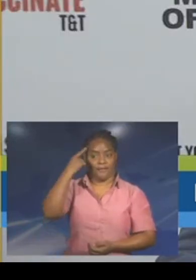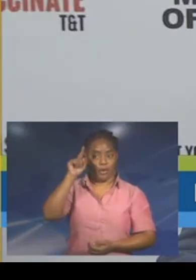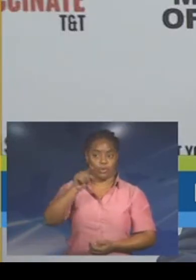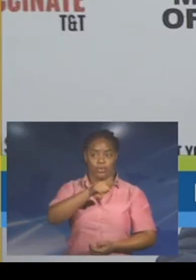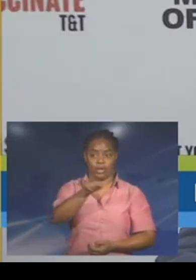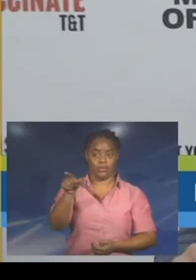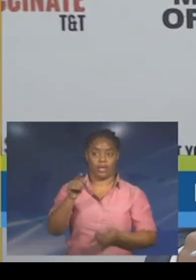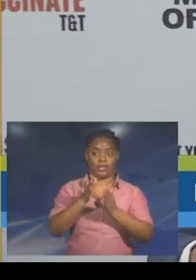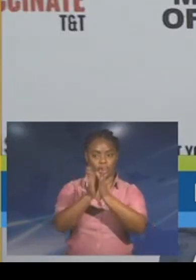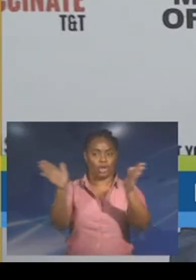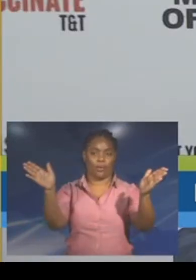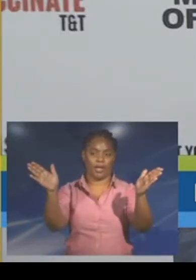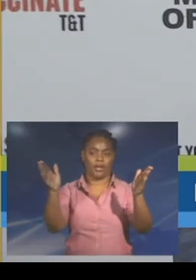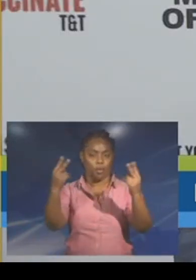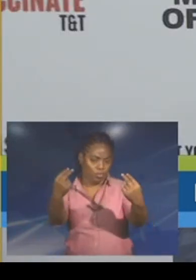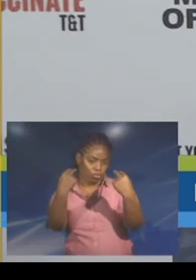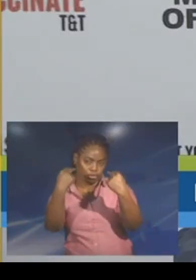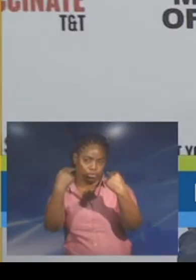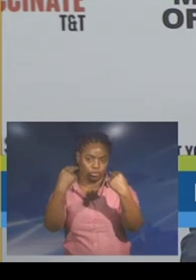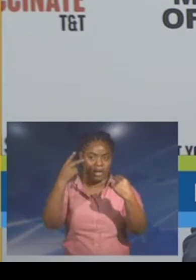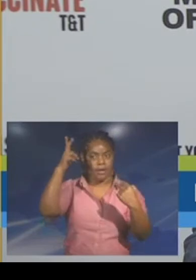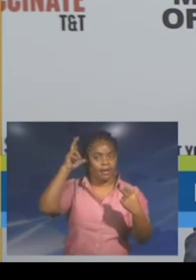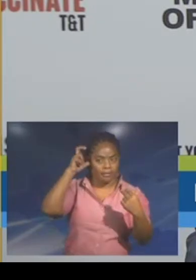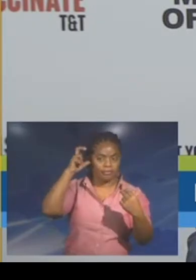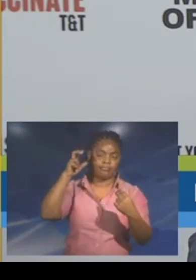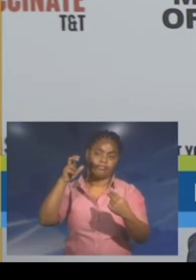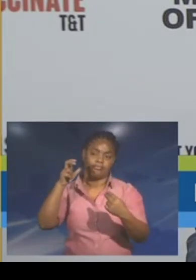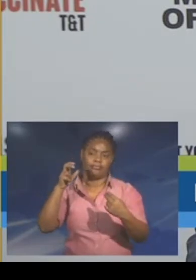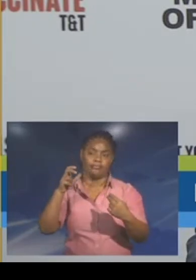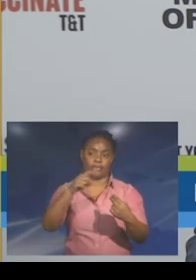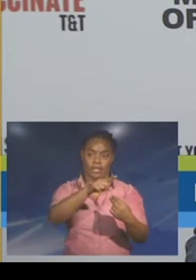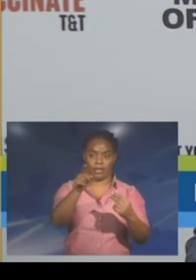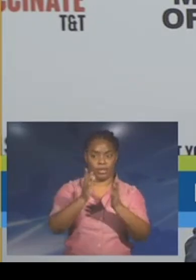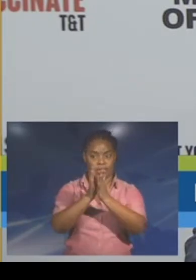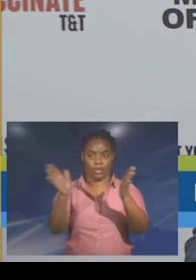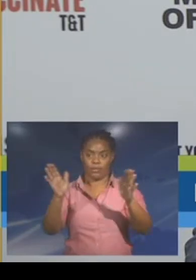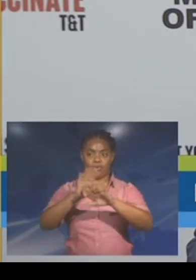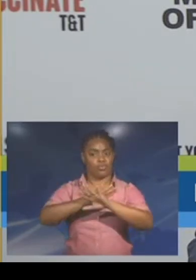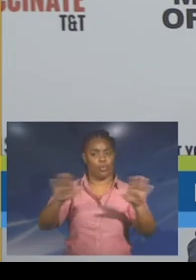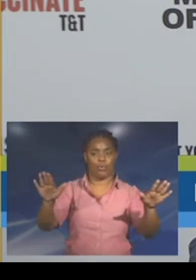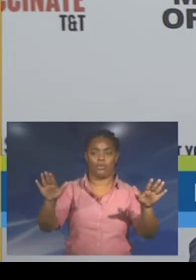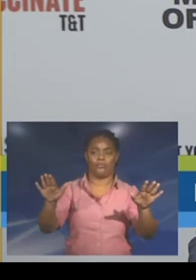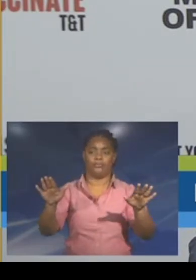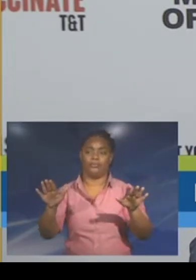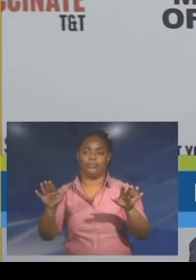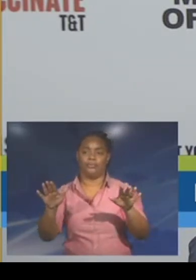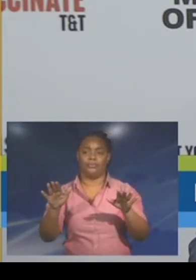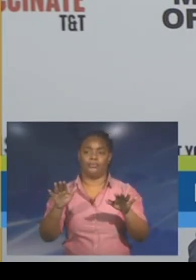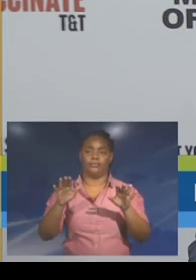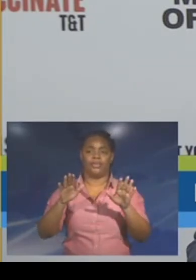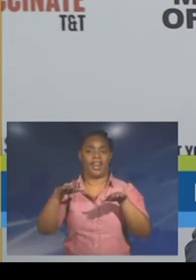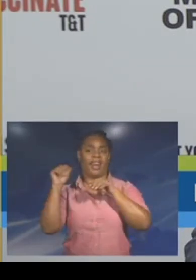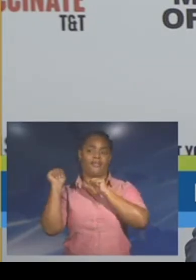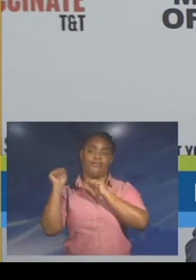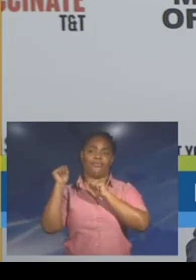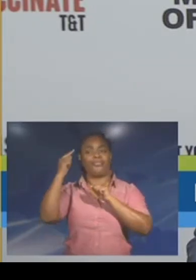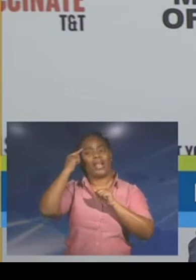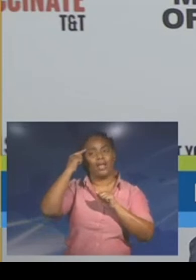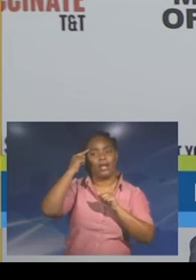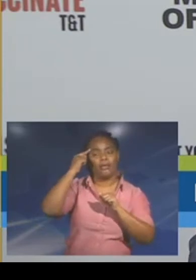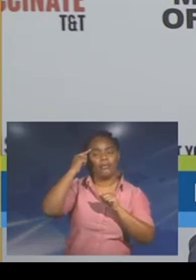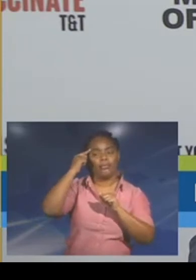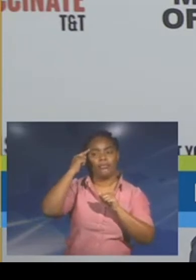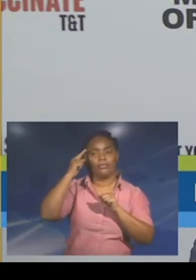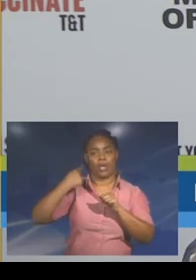I don't want the members of the public to go away the impression based on the question that we are lax or we are missing